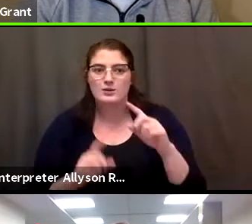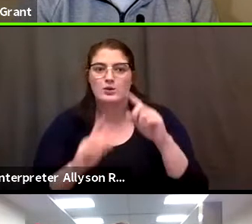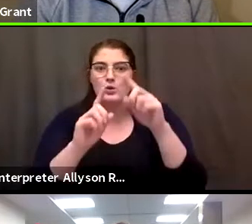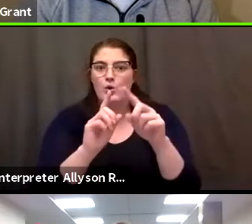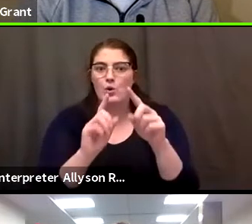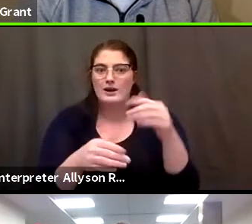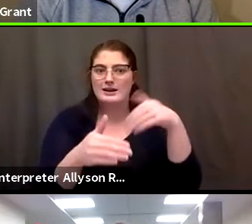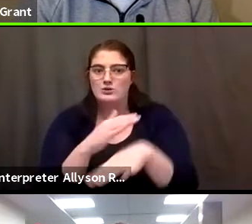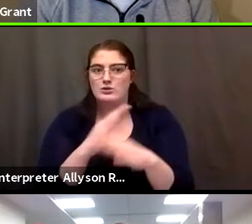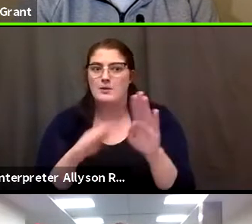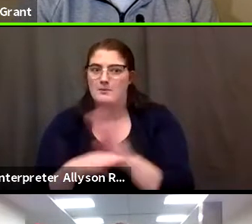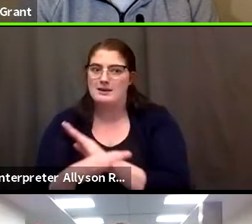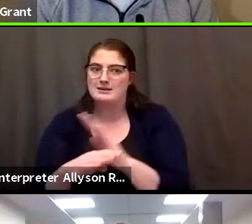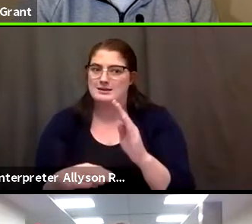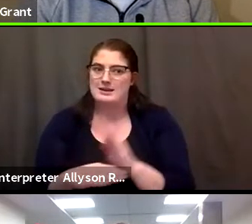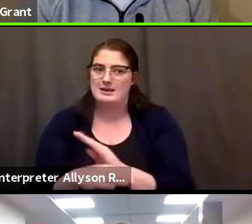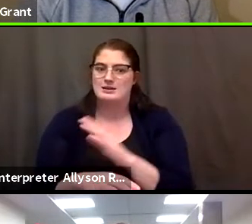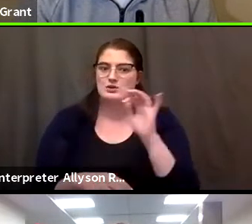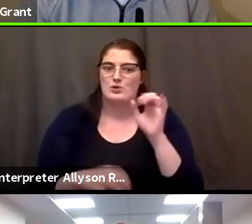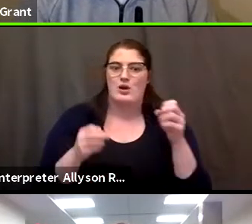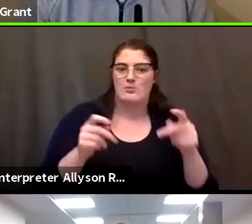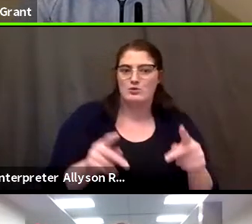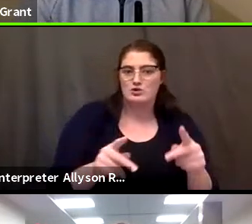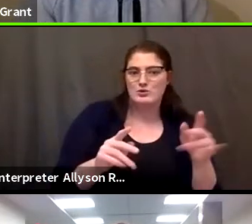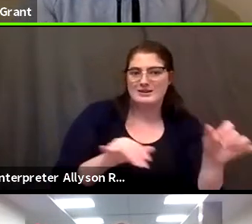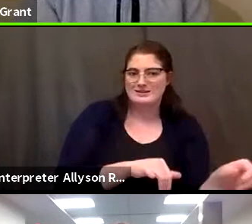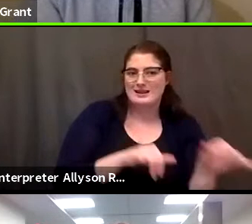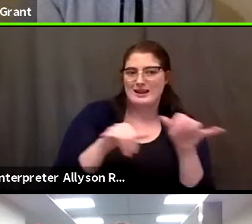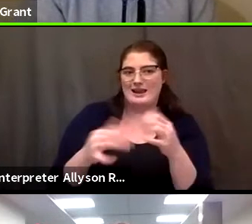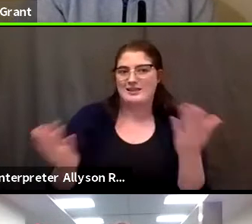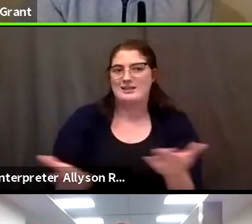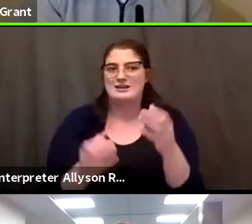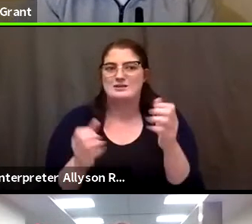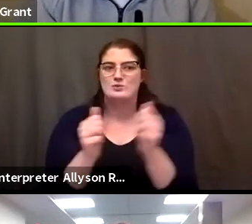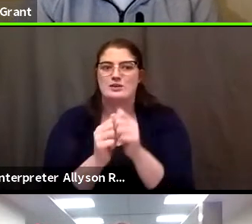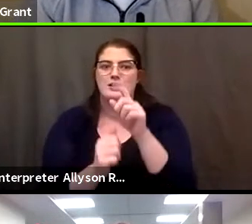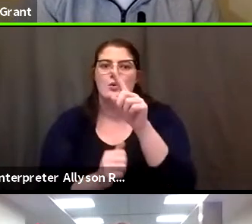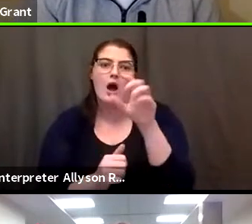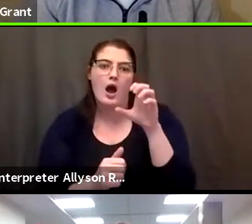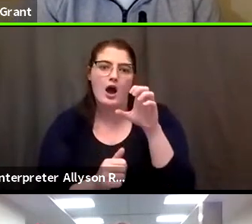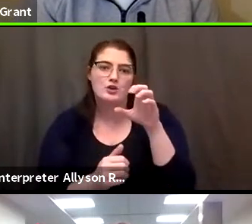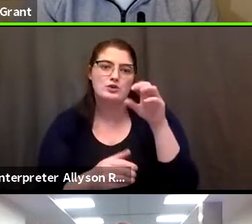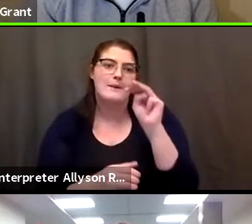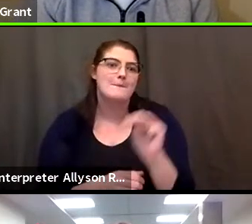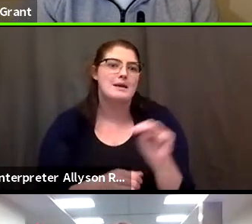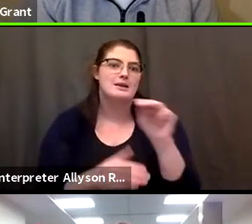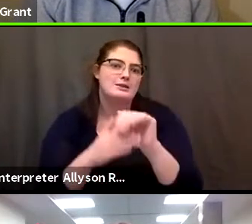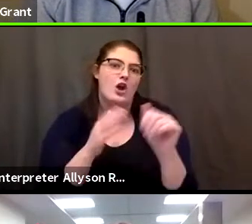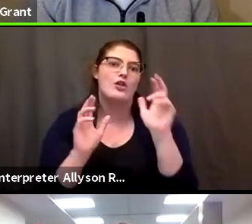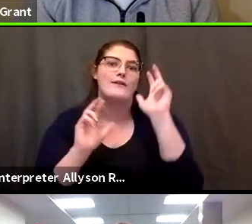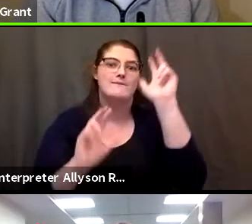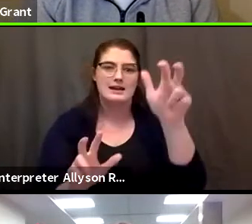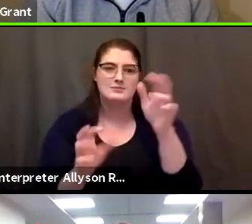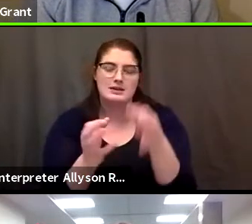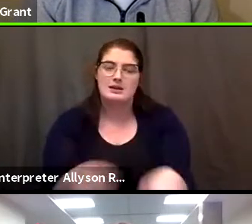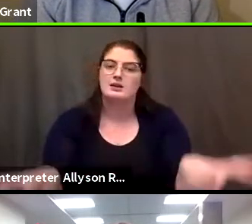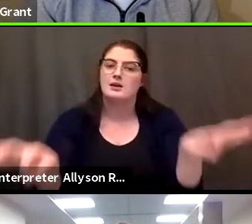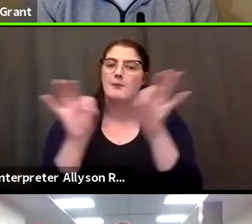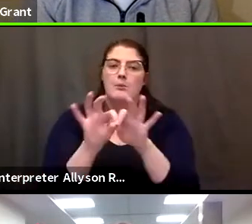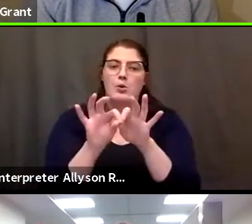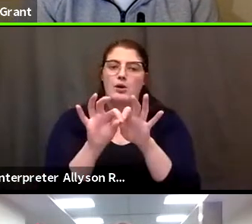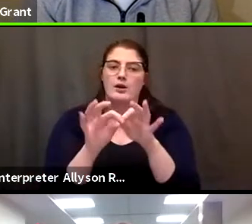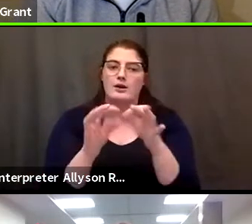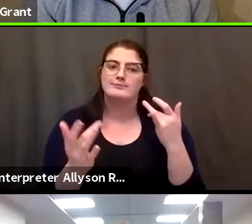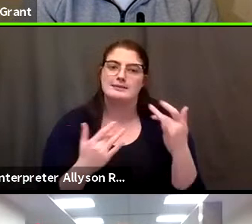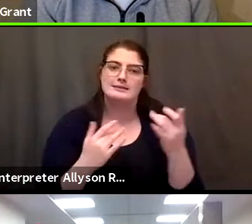so, opportunities like this one with the $100 million investment is extremely important, considering all that's